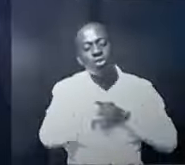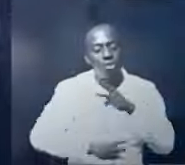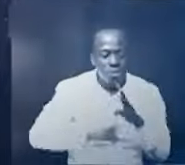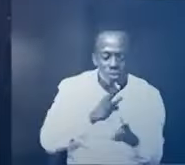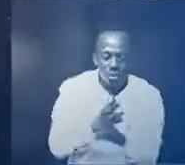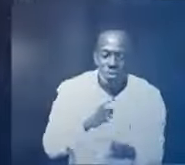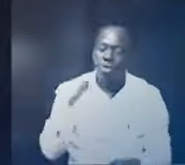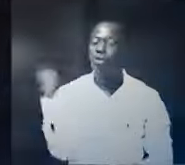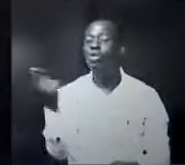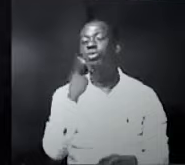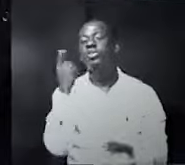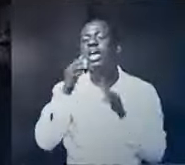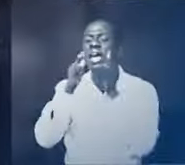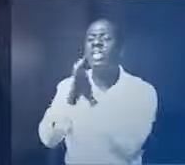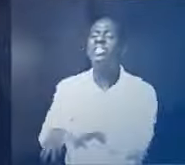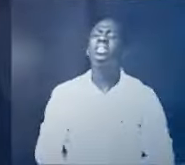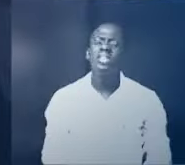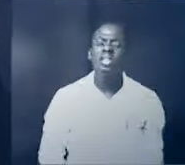So